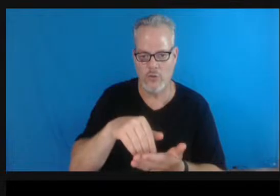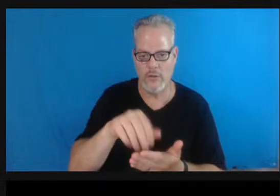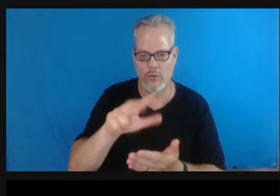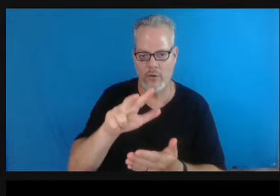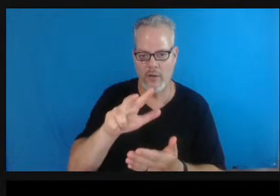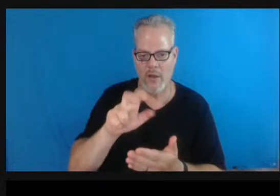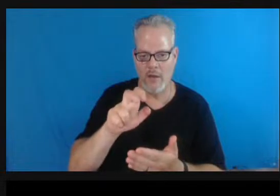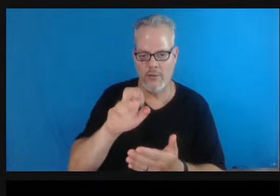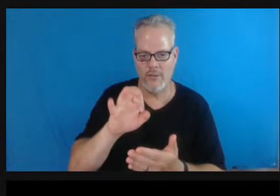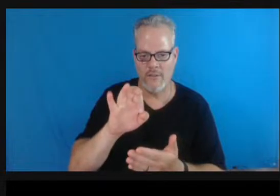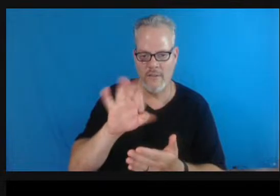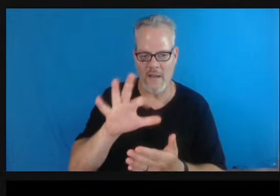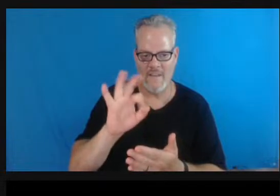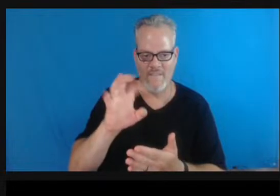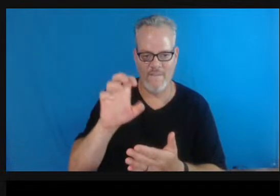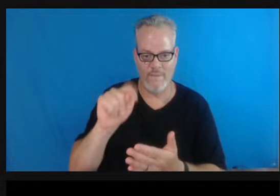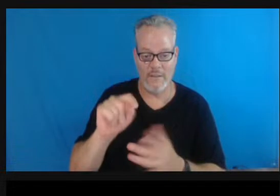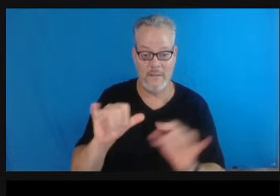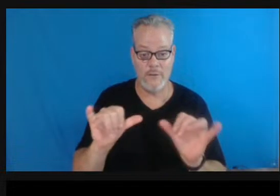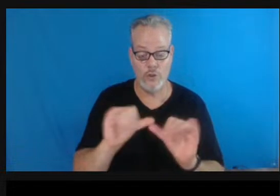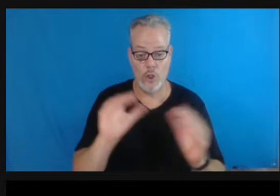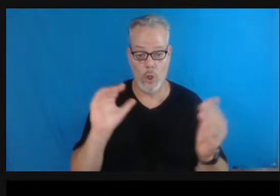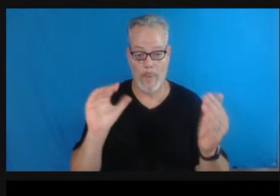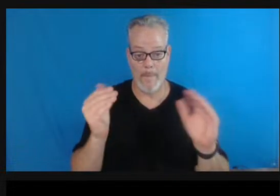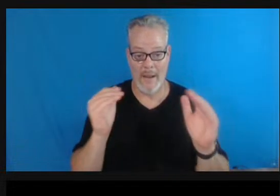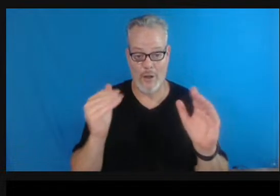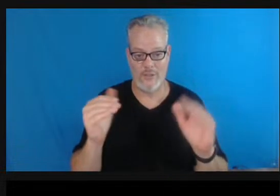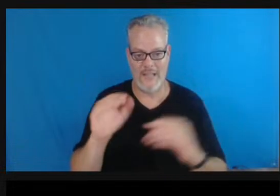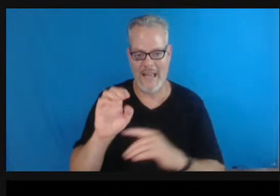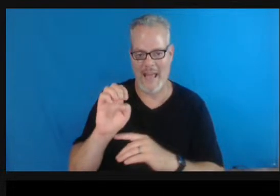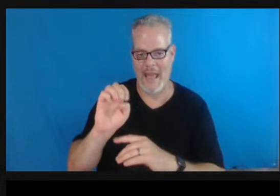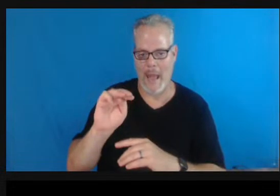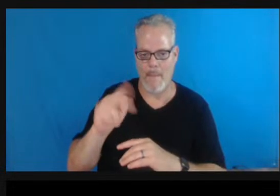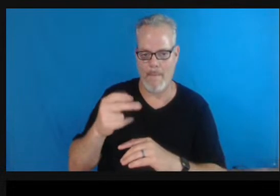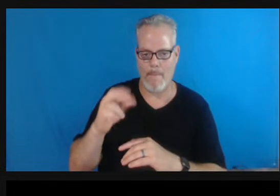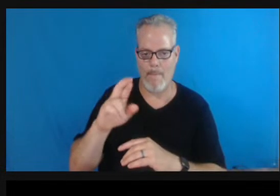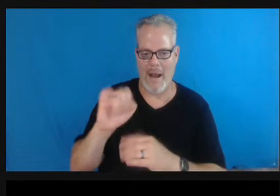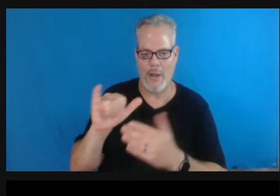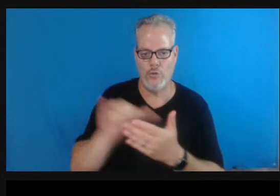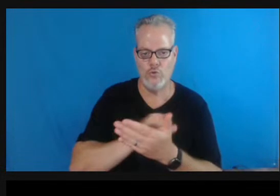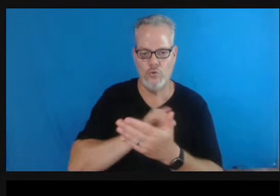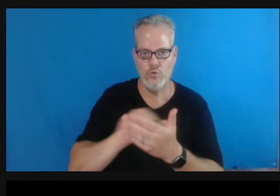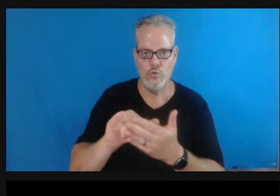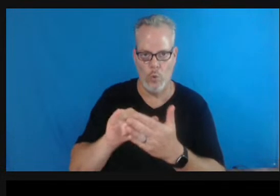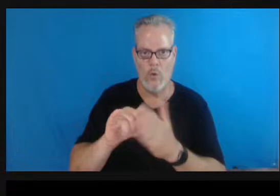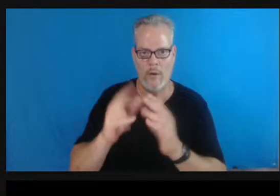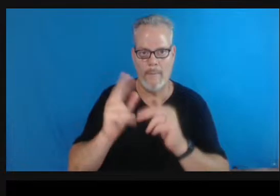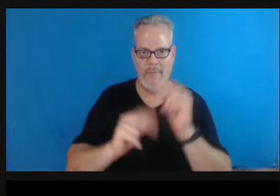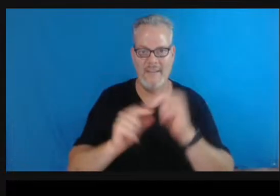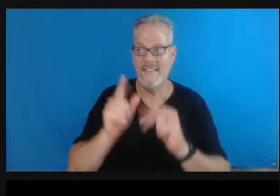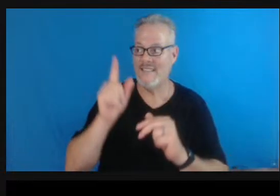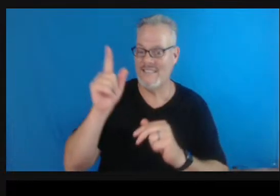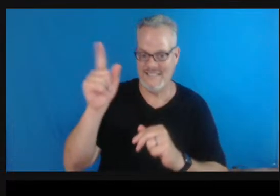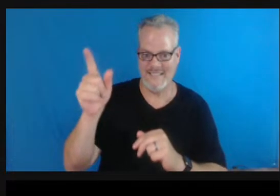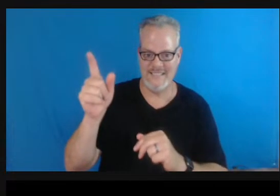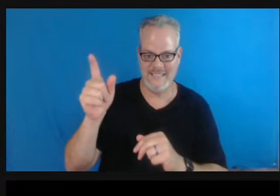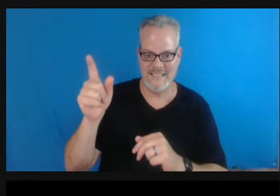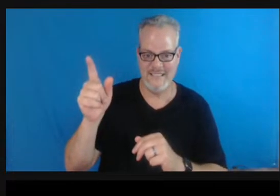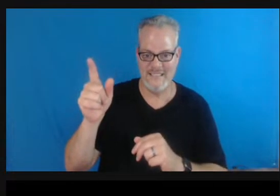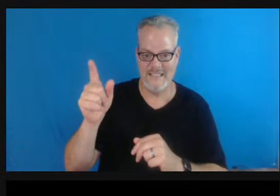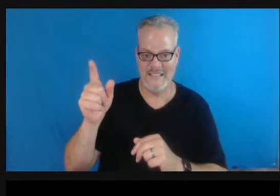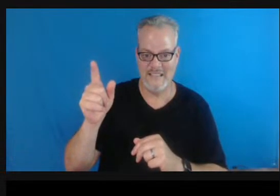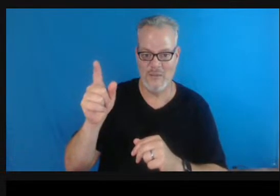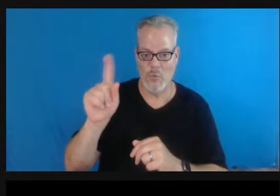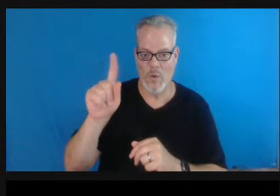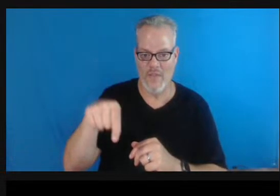So for comparison, the Empire State Building is 1,250 feet tall. So more than Empire State of depth of lava in the pit